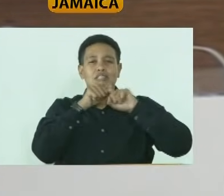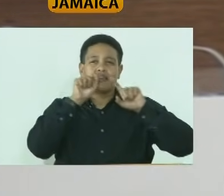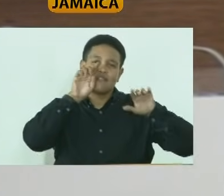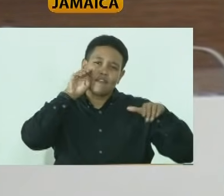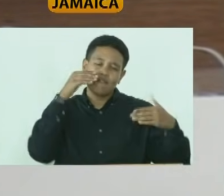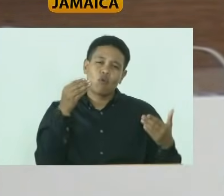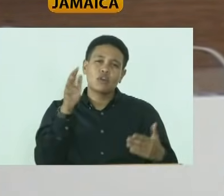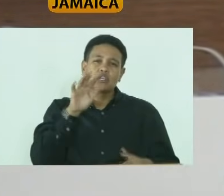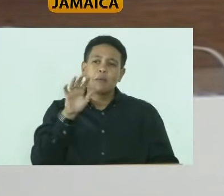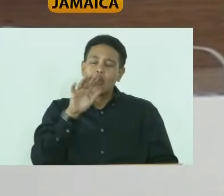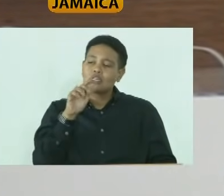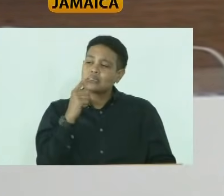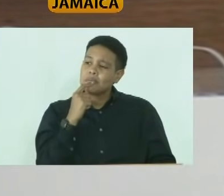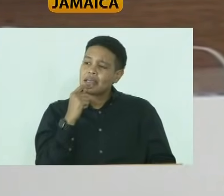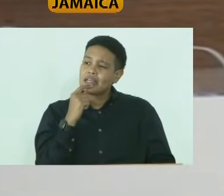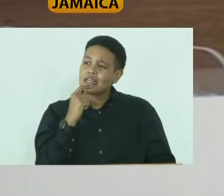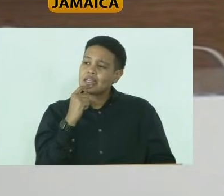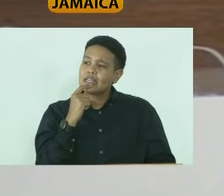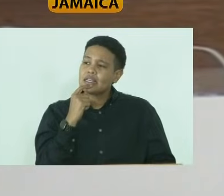approximately